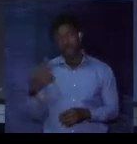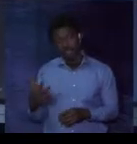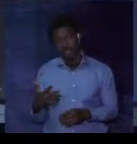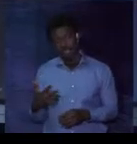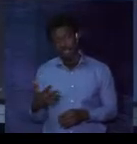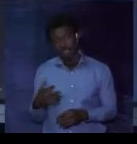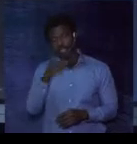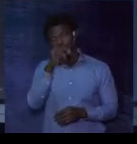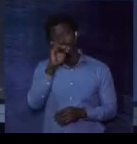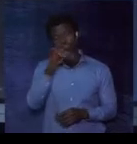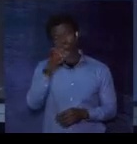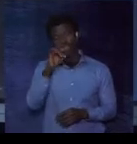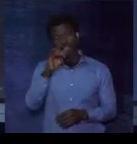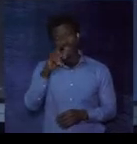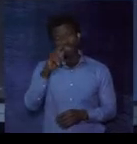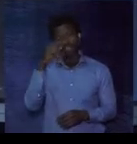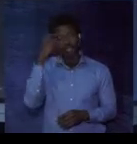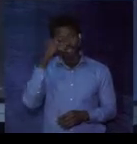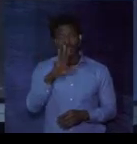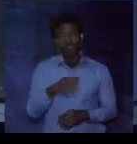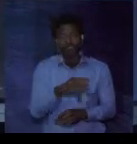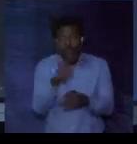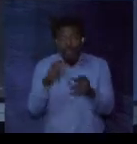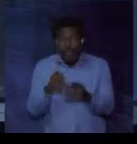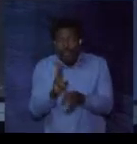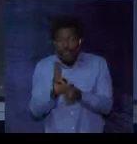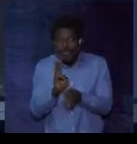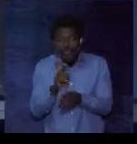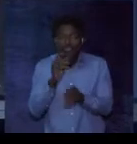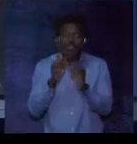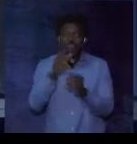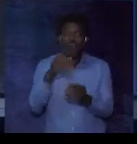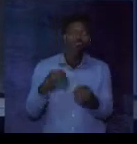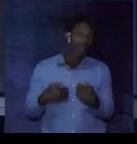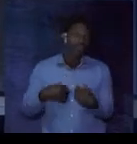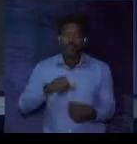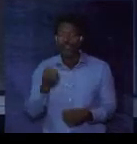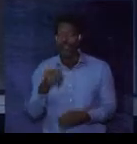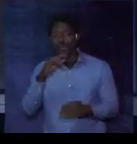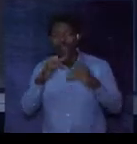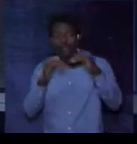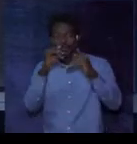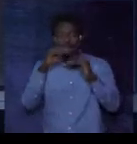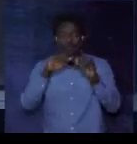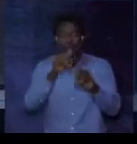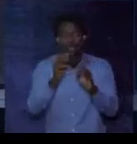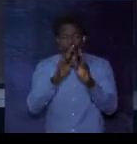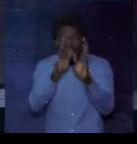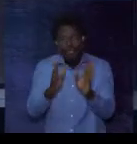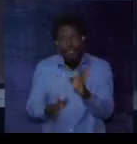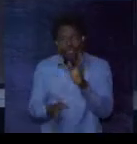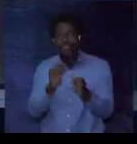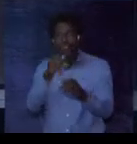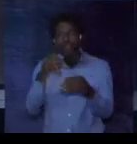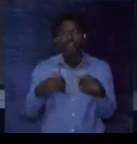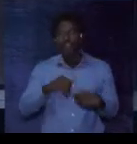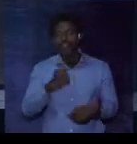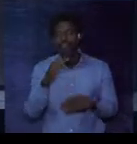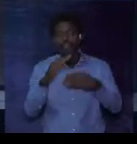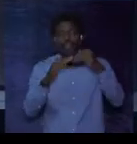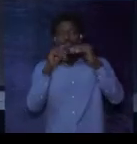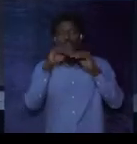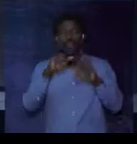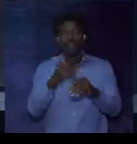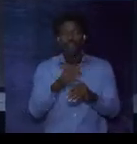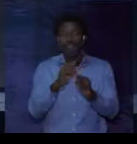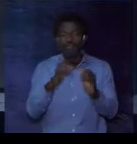why you stop that millions? No, 3 digits for one place value. So if you have extra digits, build another house. If you